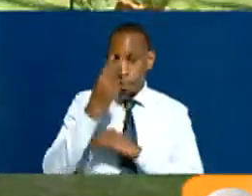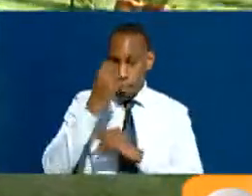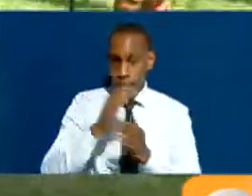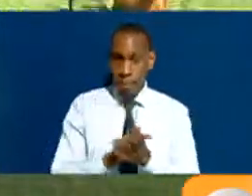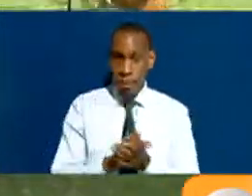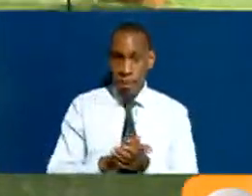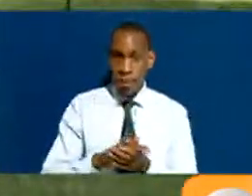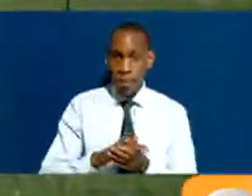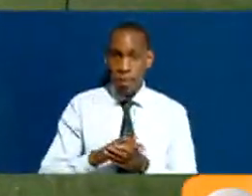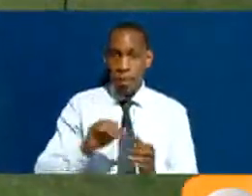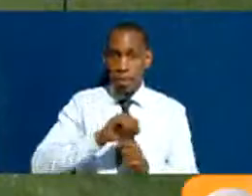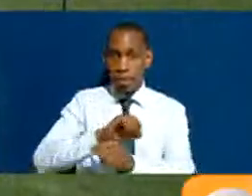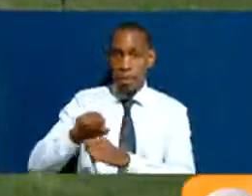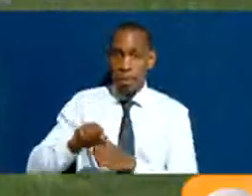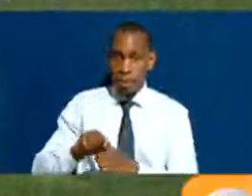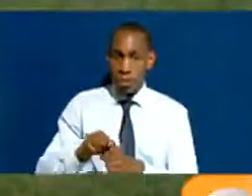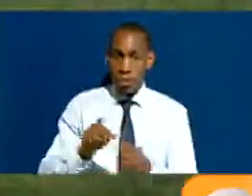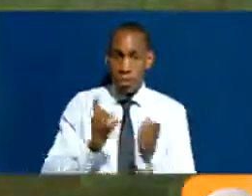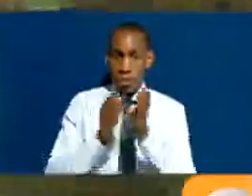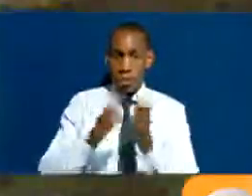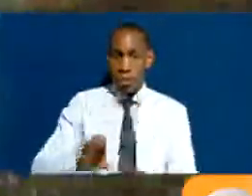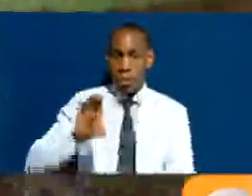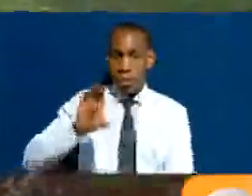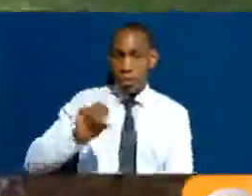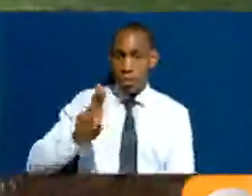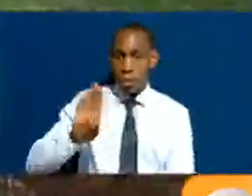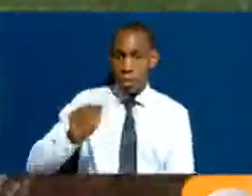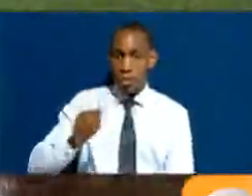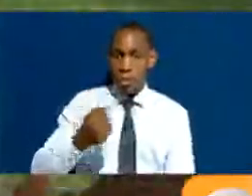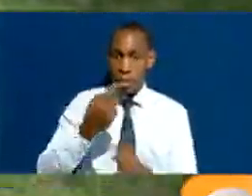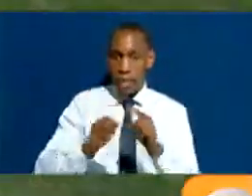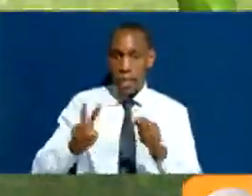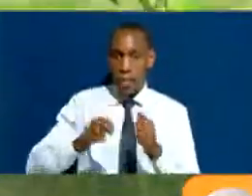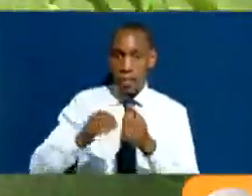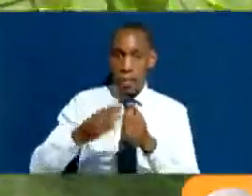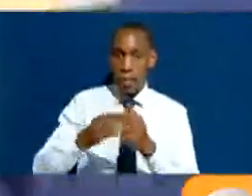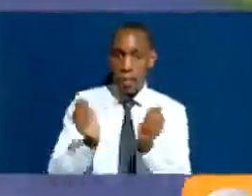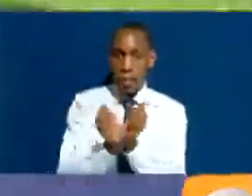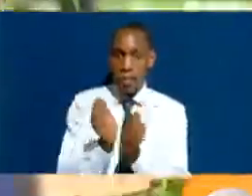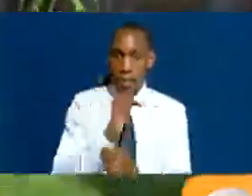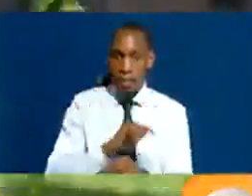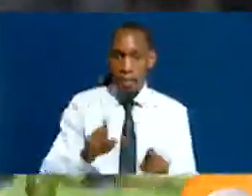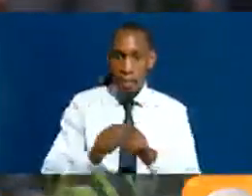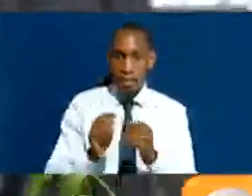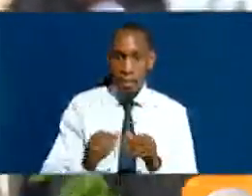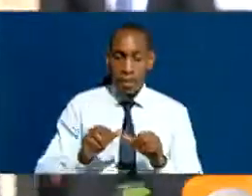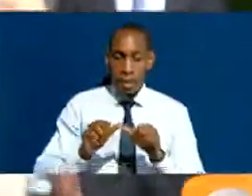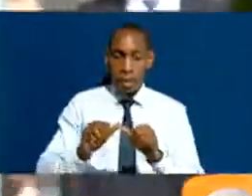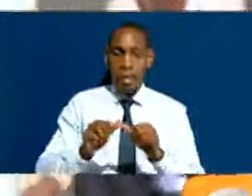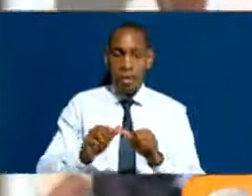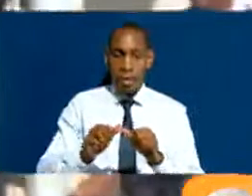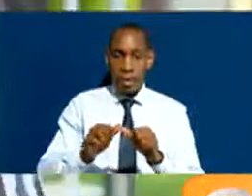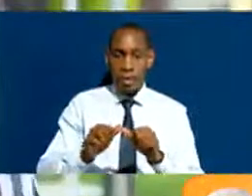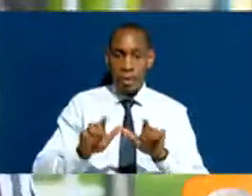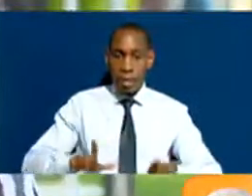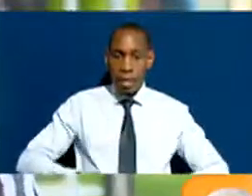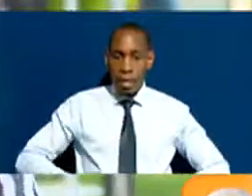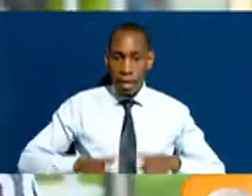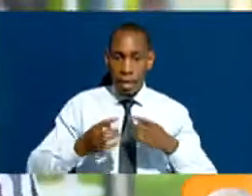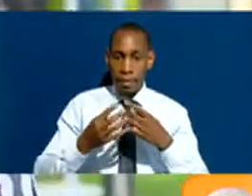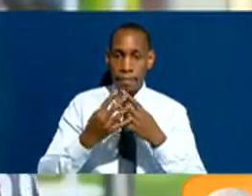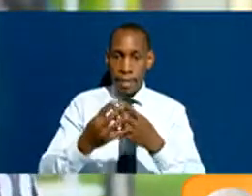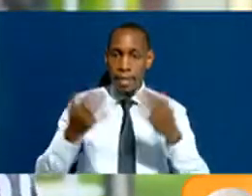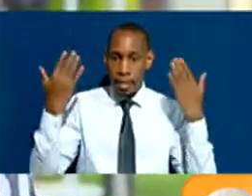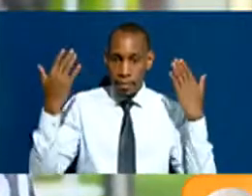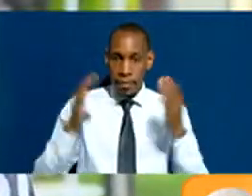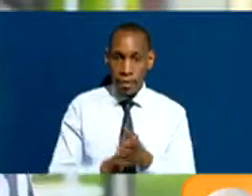the abduction of Cuban doctors in Mandera County in 2019, was arrested and is serving a life sentence. With the two